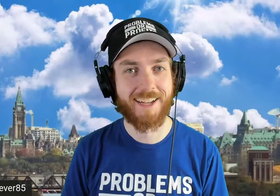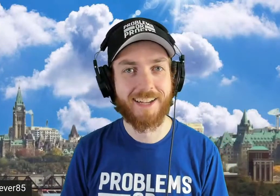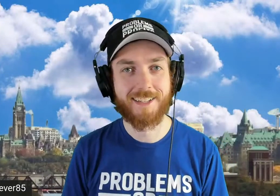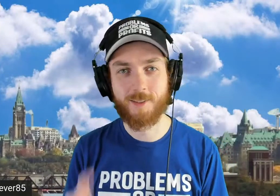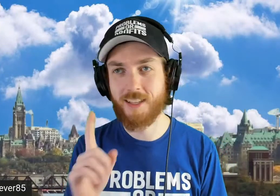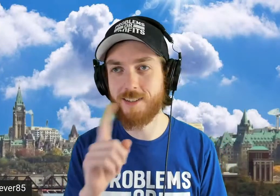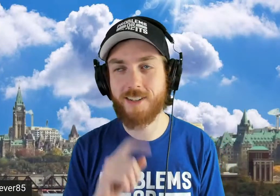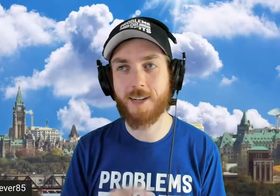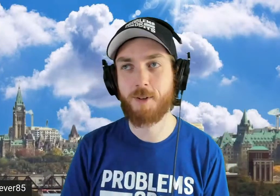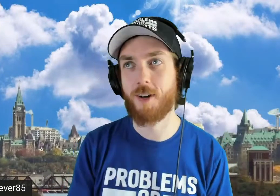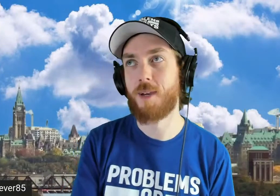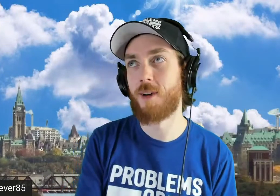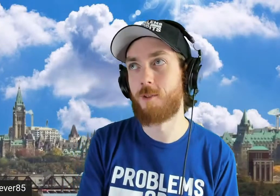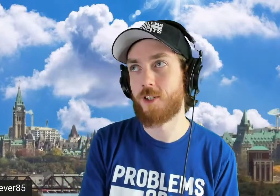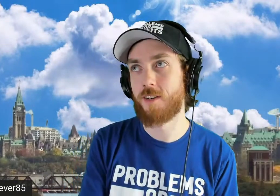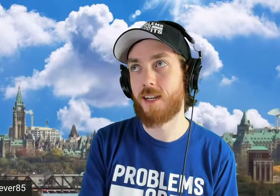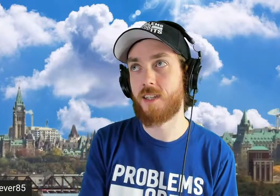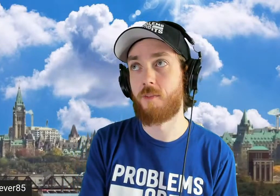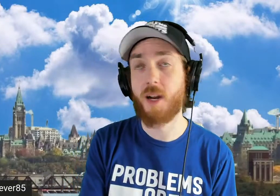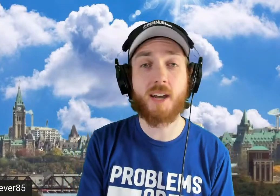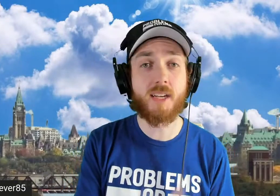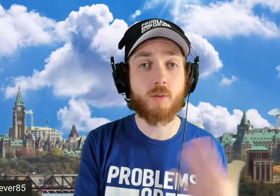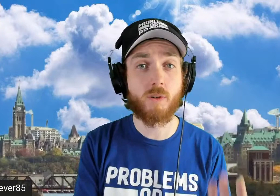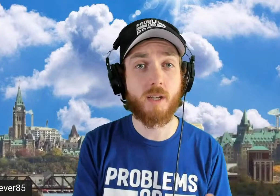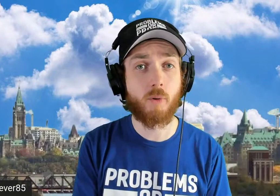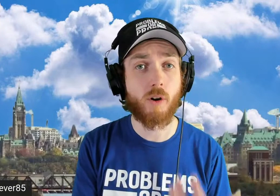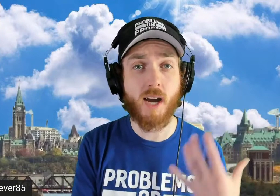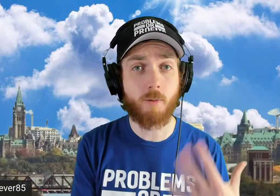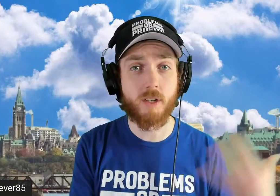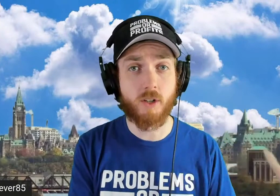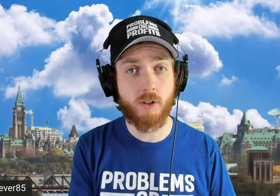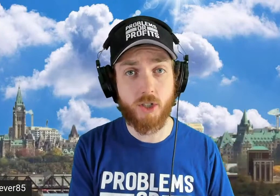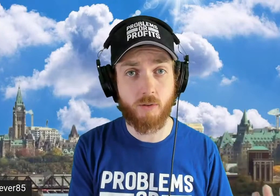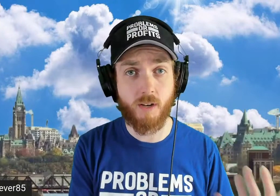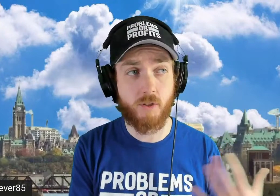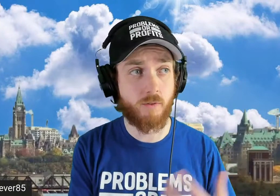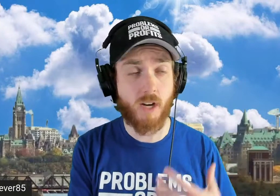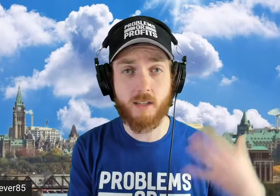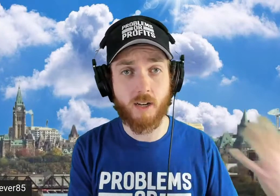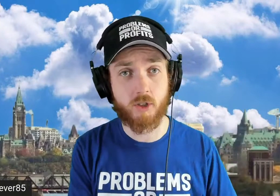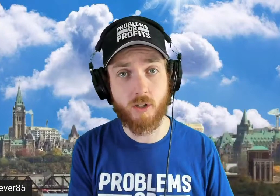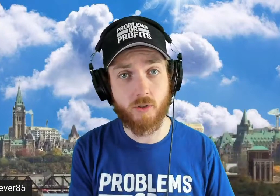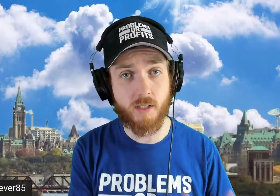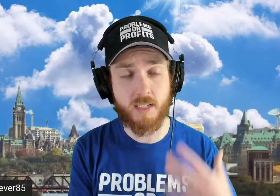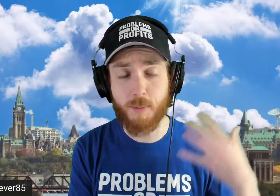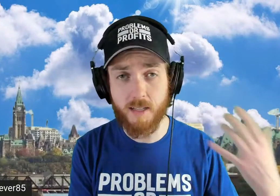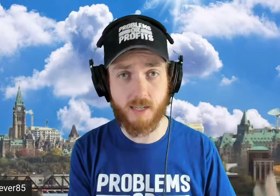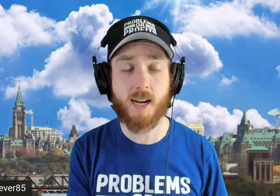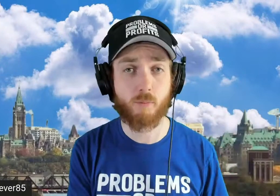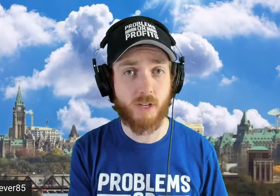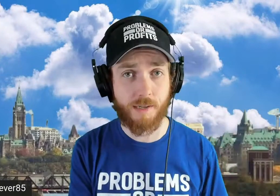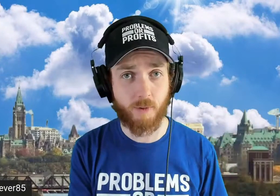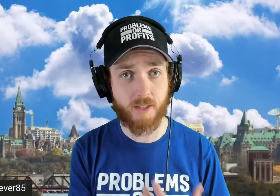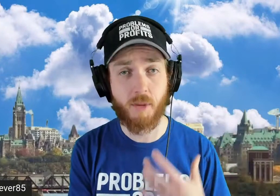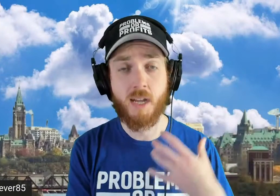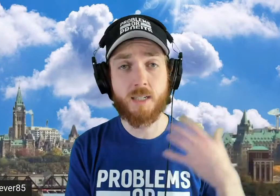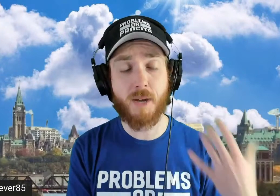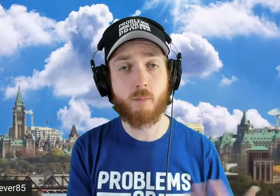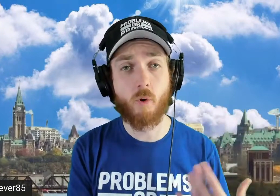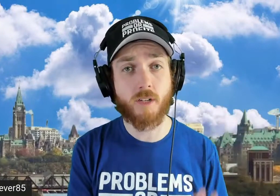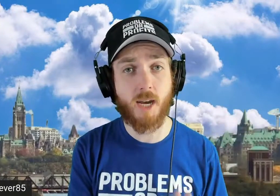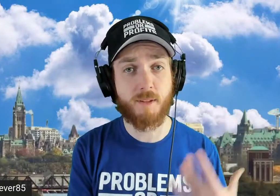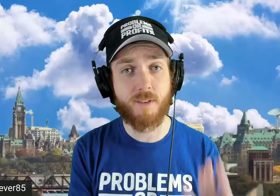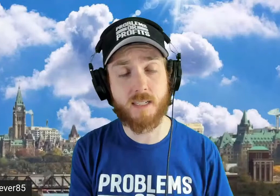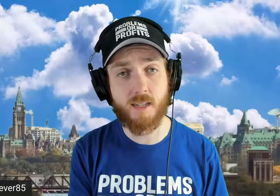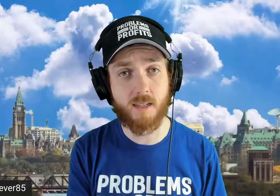yeah. The internet can be weird. Maybe I won't share that stuff, but I think it's really important. I would encourage you, if you've got young children, spend time reading with them, spend